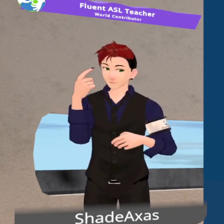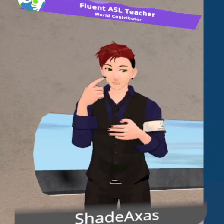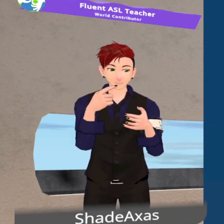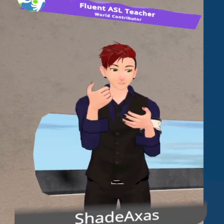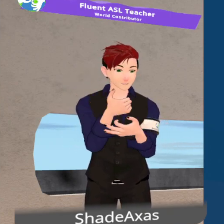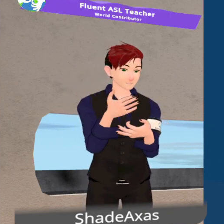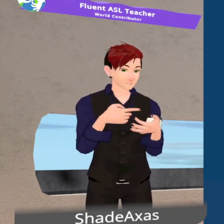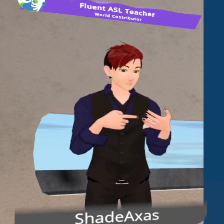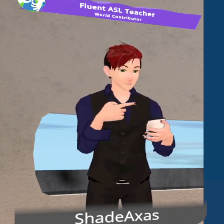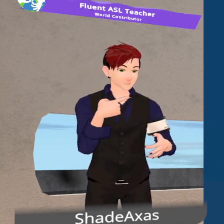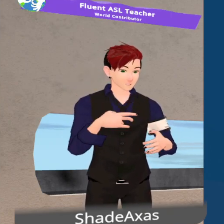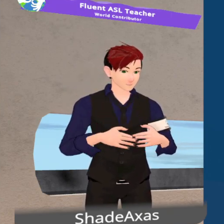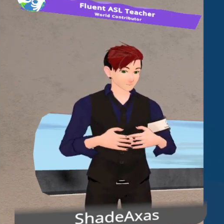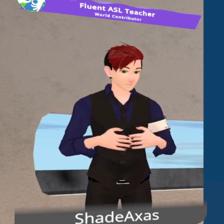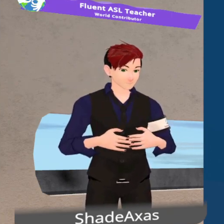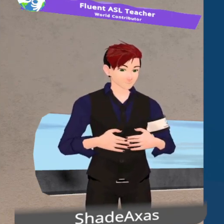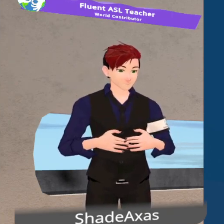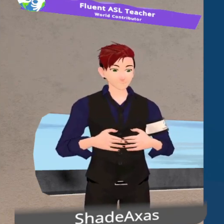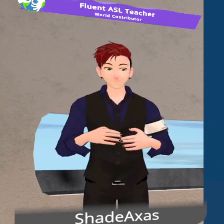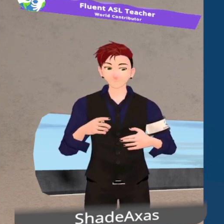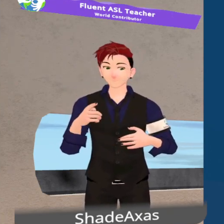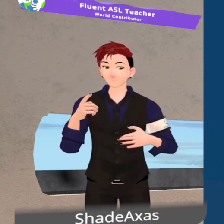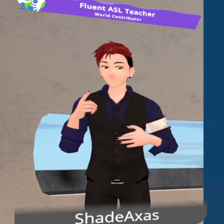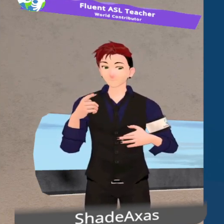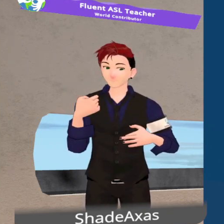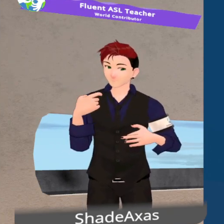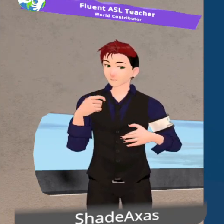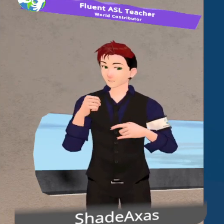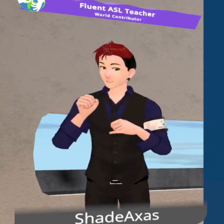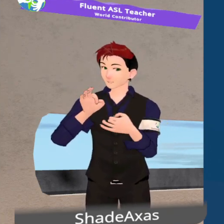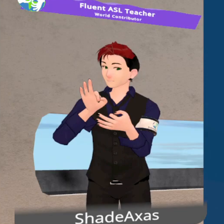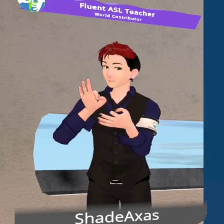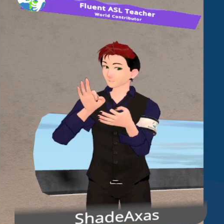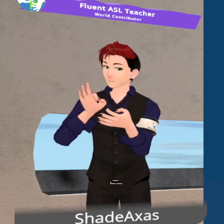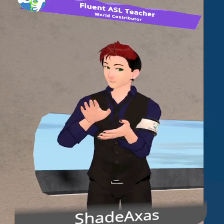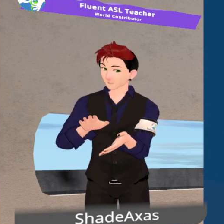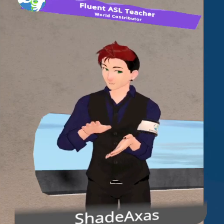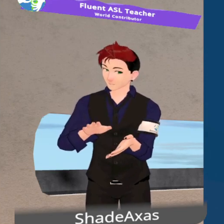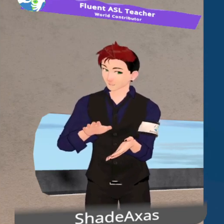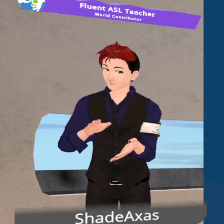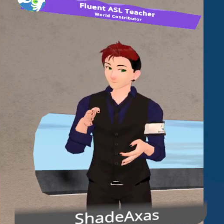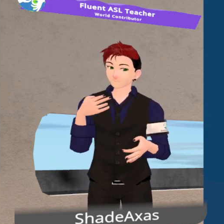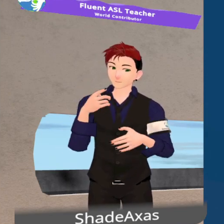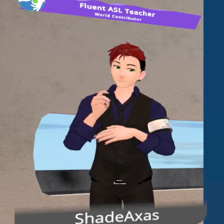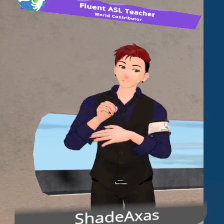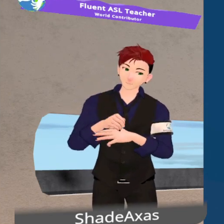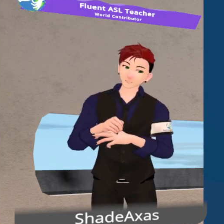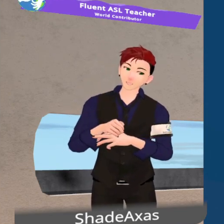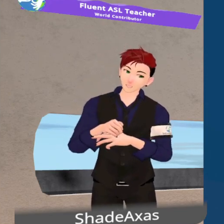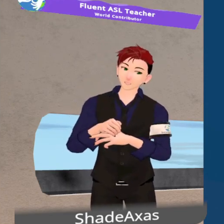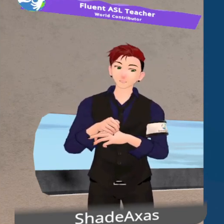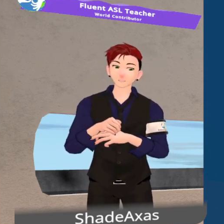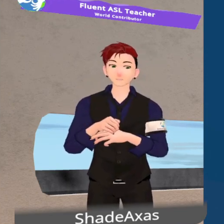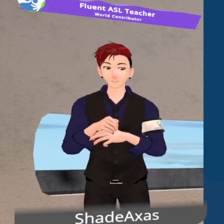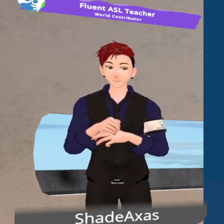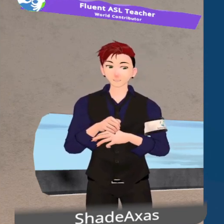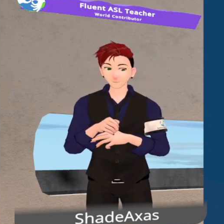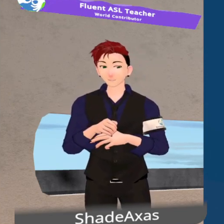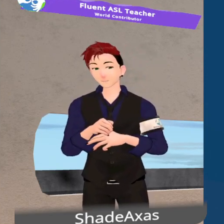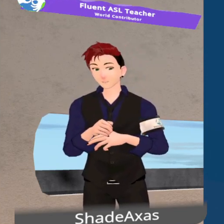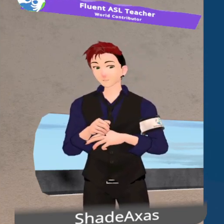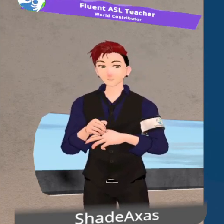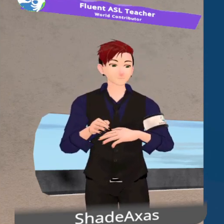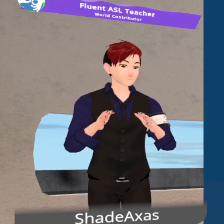know they actually understand any of what you've said? You need to give some sort of feedback to just be like, oh yeah, really,